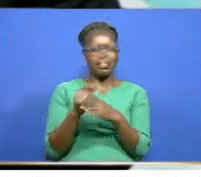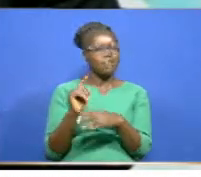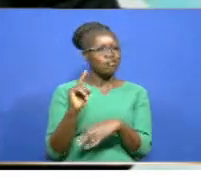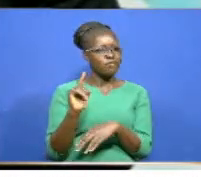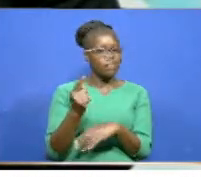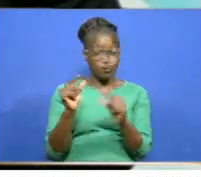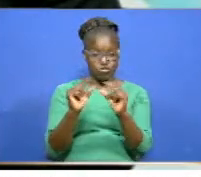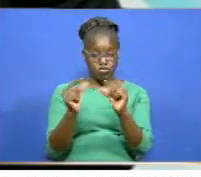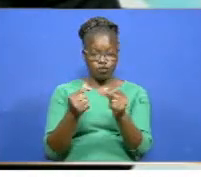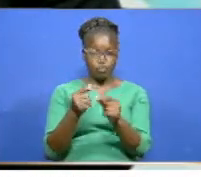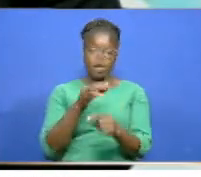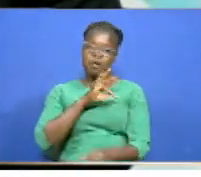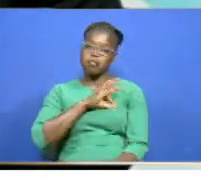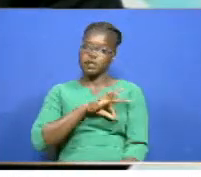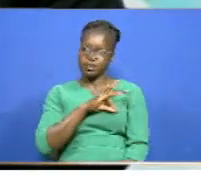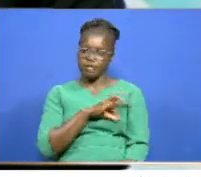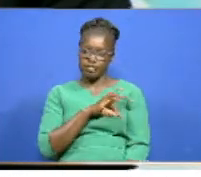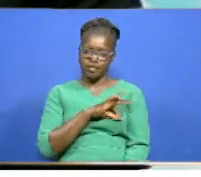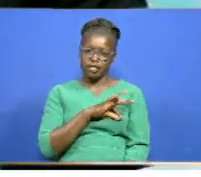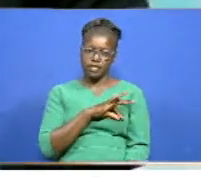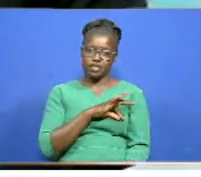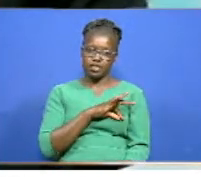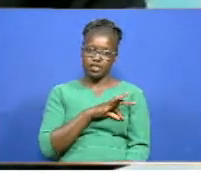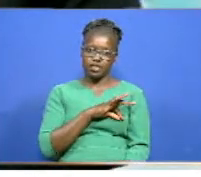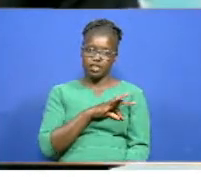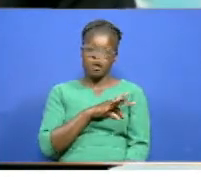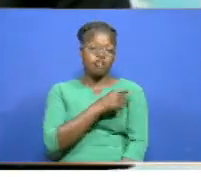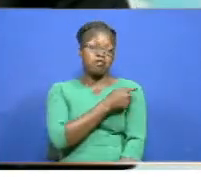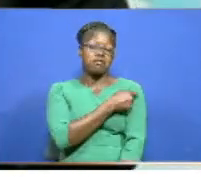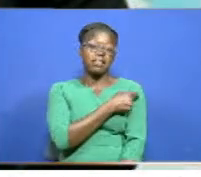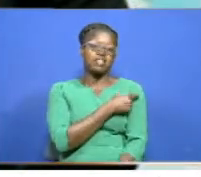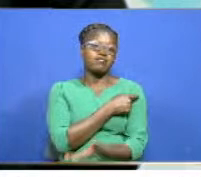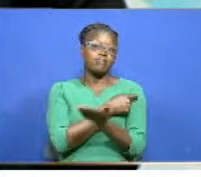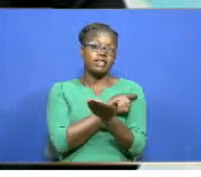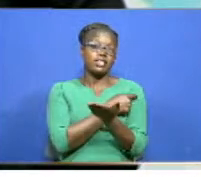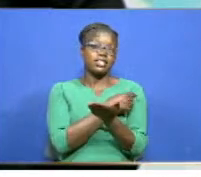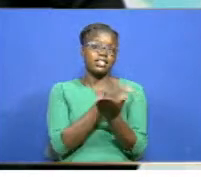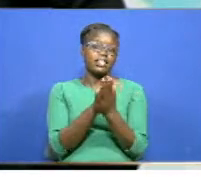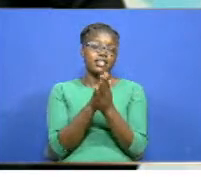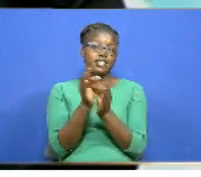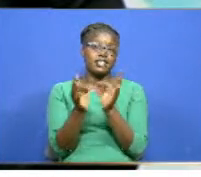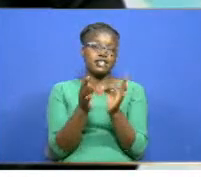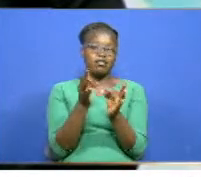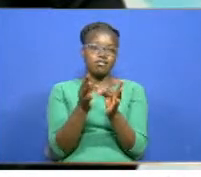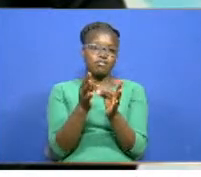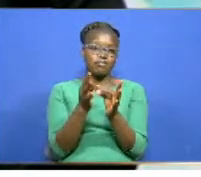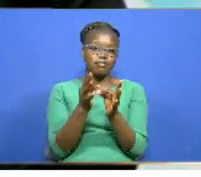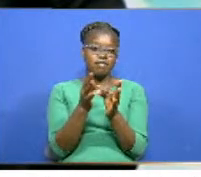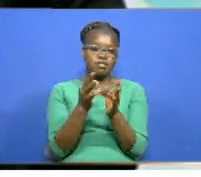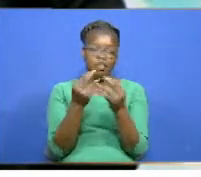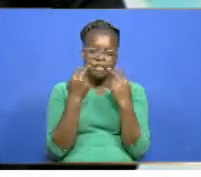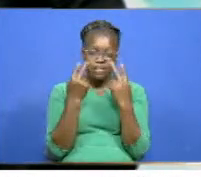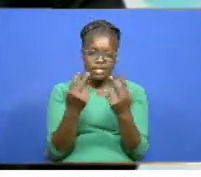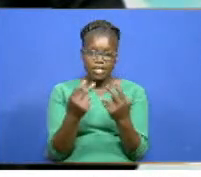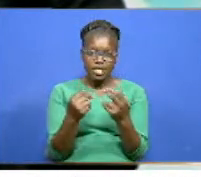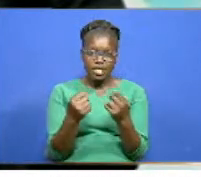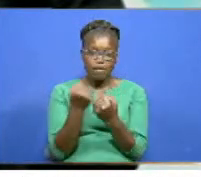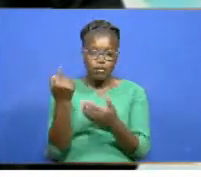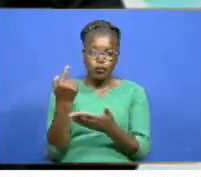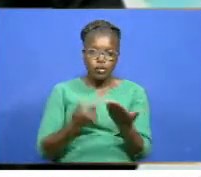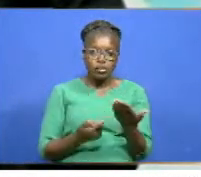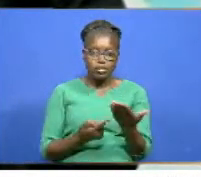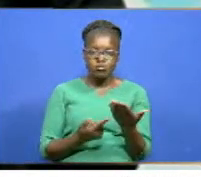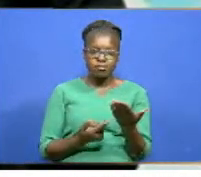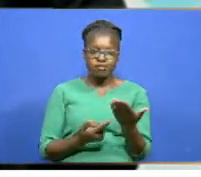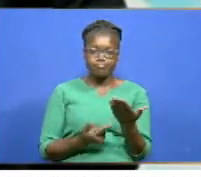first to benefit from this vaccine. And if you didn't have a chance to see exactly what happened, you can